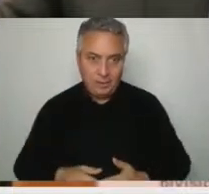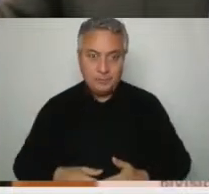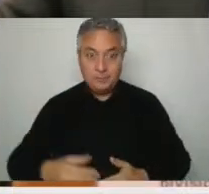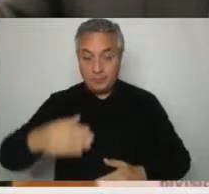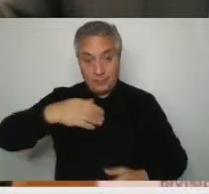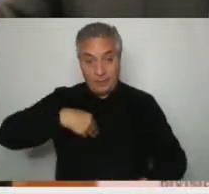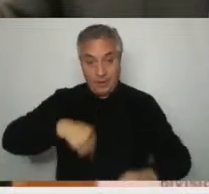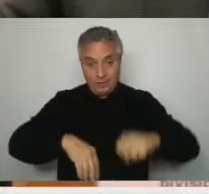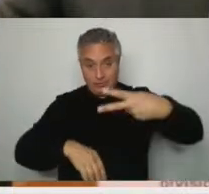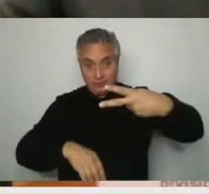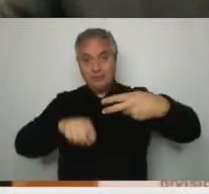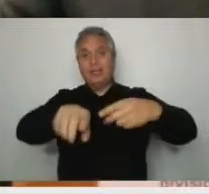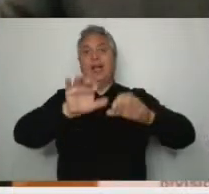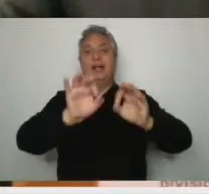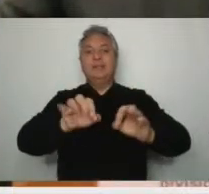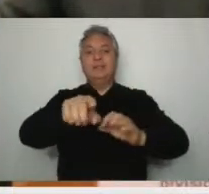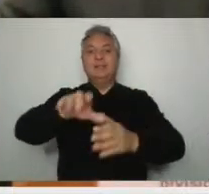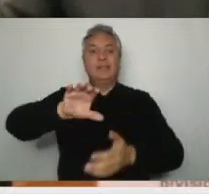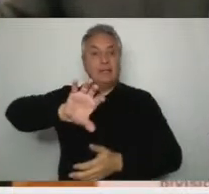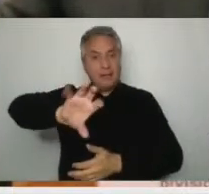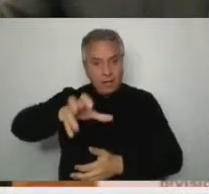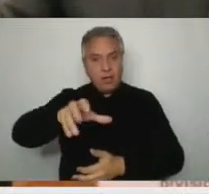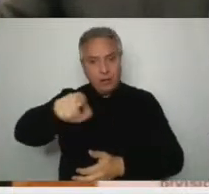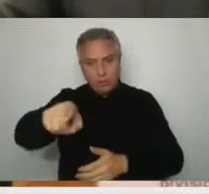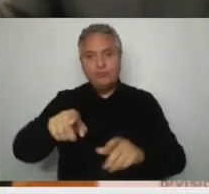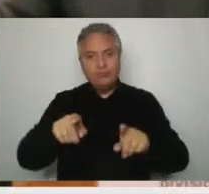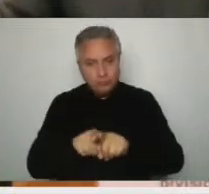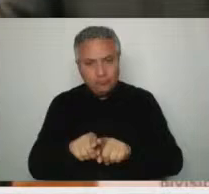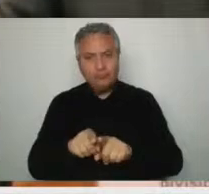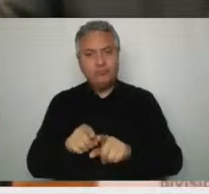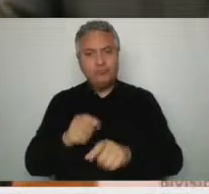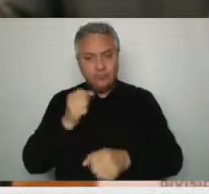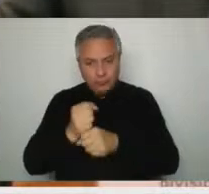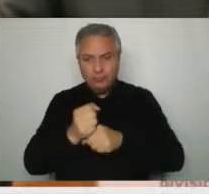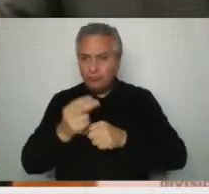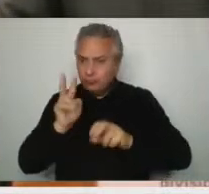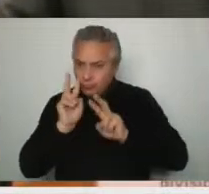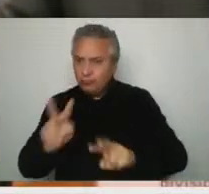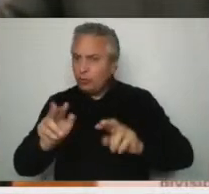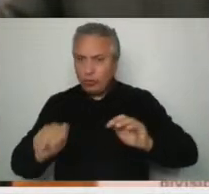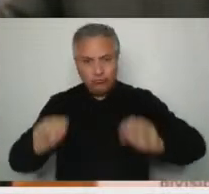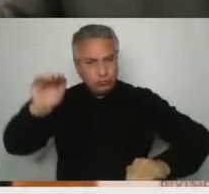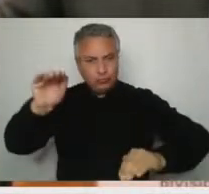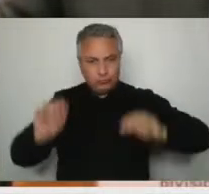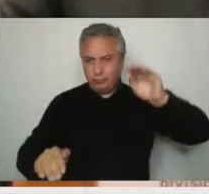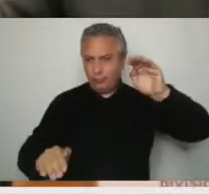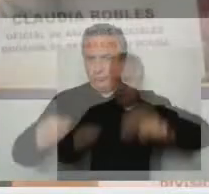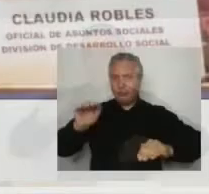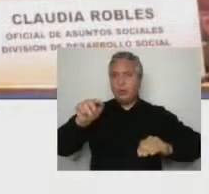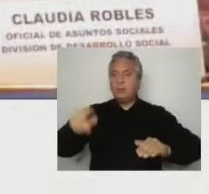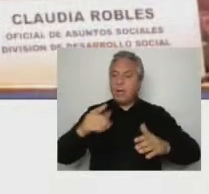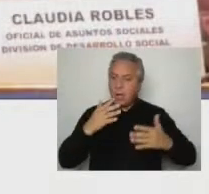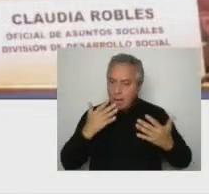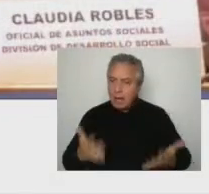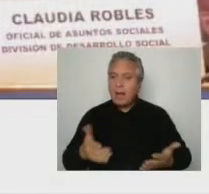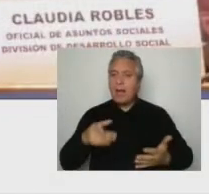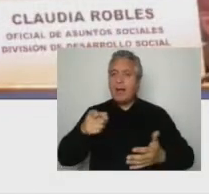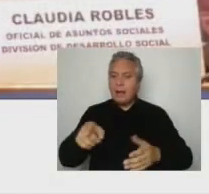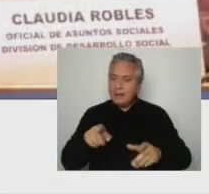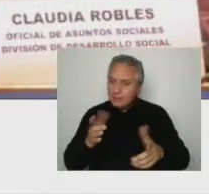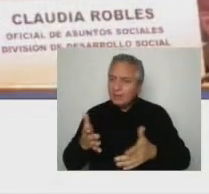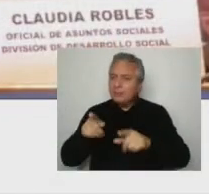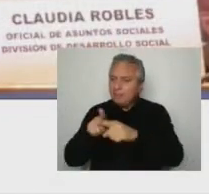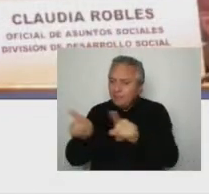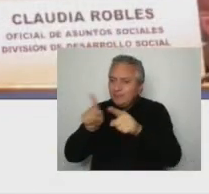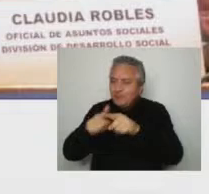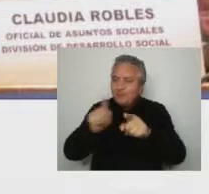region shows high levels of social inequality in terms of access and sufficiency of benefits of pension systems that reflect the dynamics of the